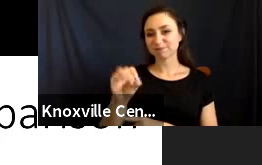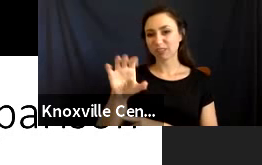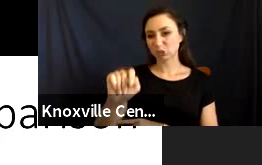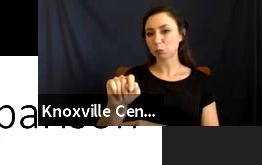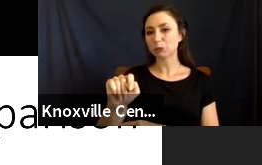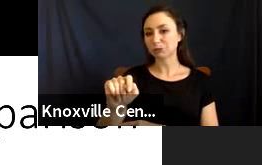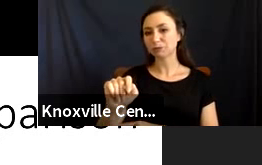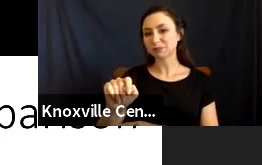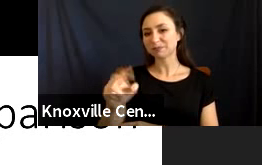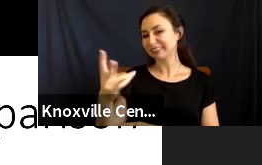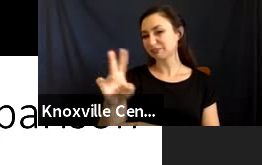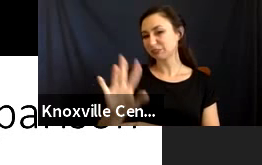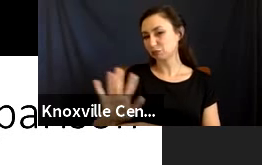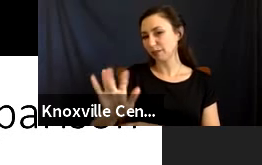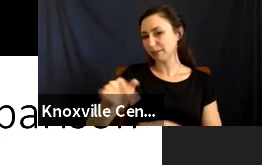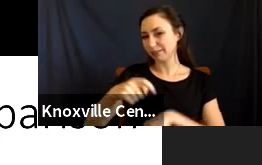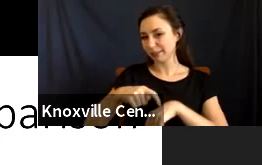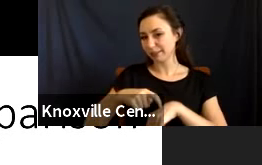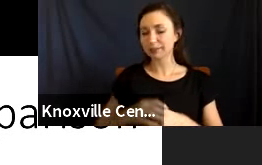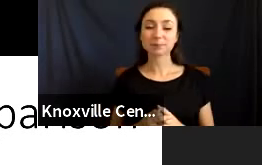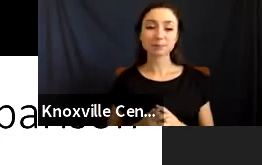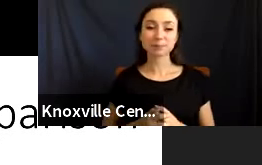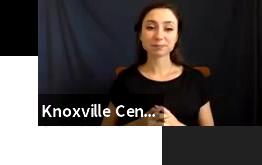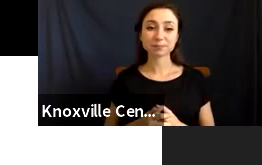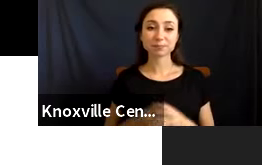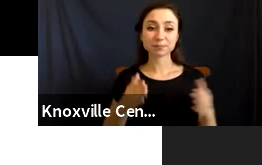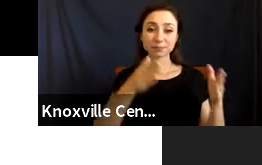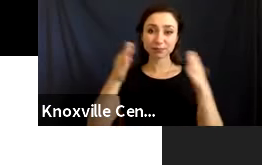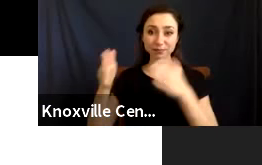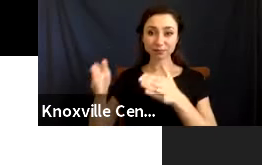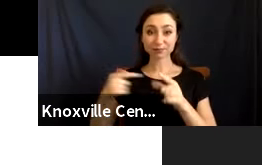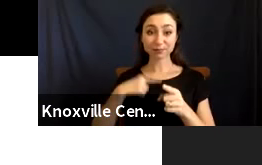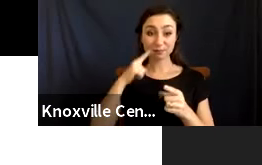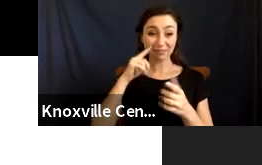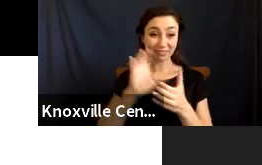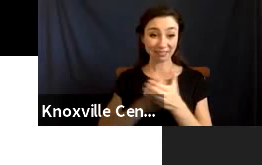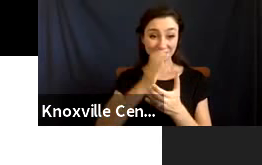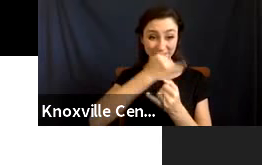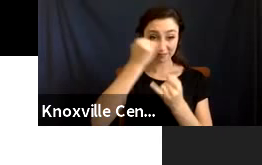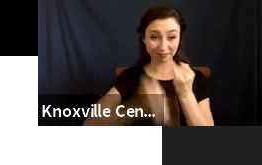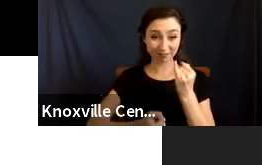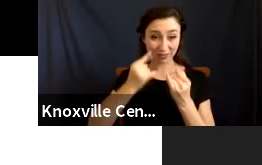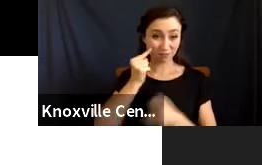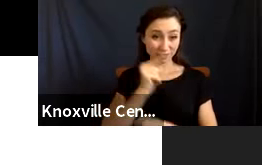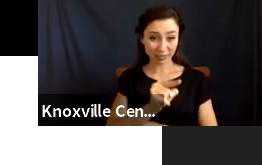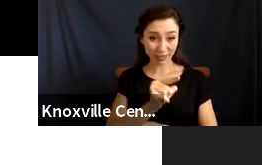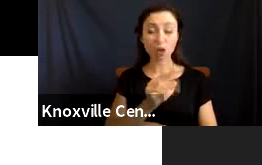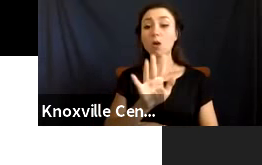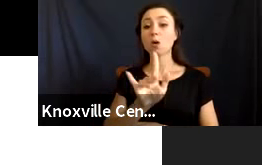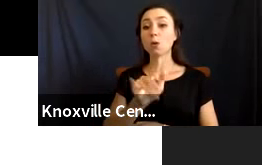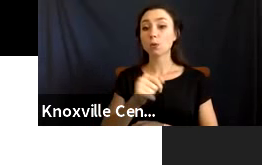so. And then next slide, which I believe is my final of this.